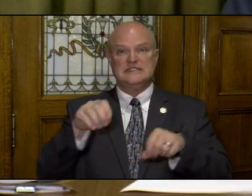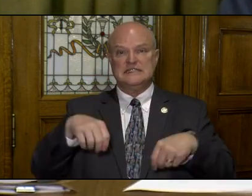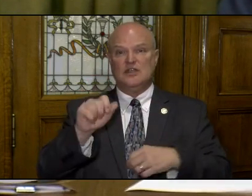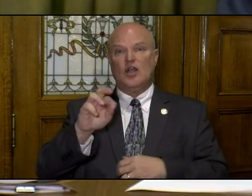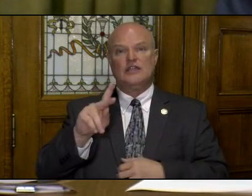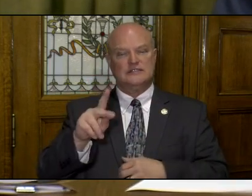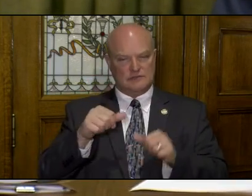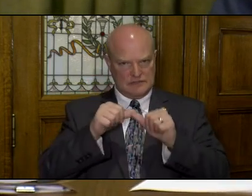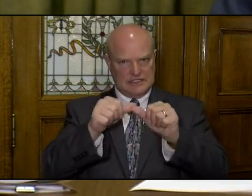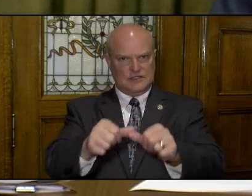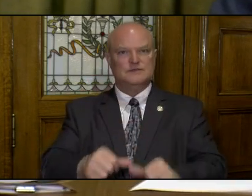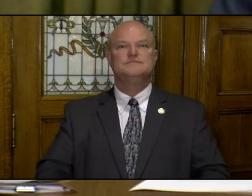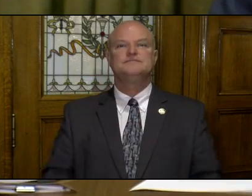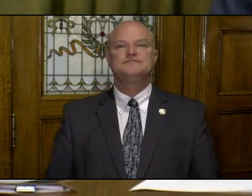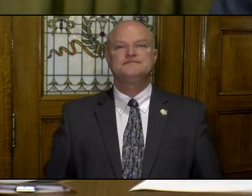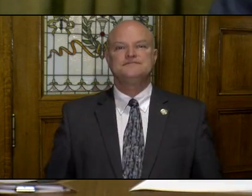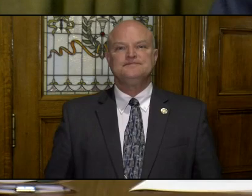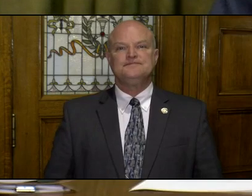Arkansas.